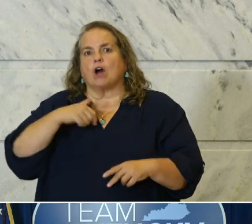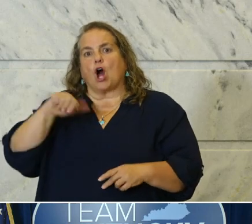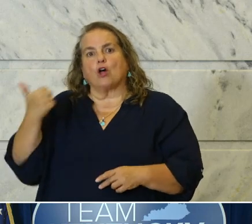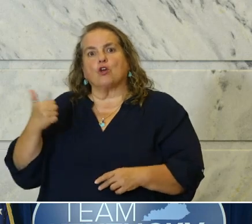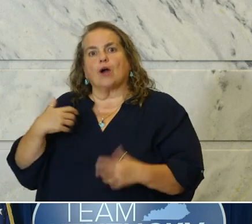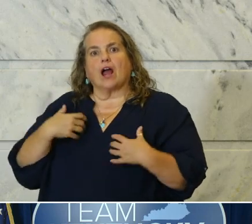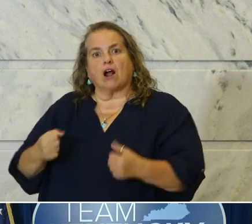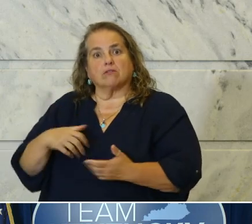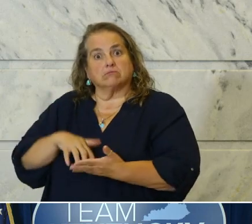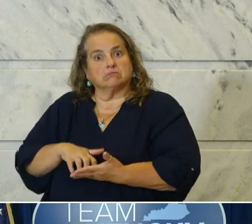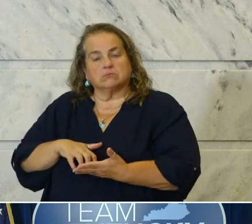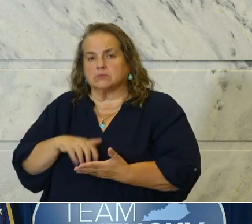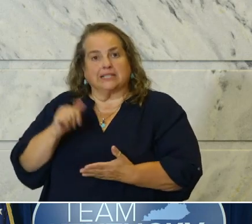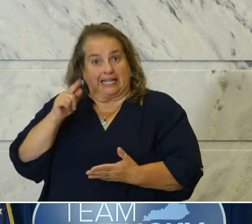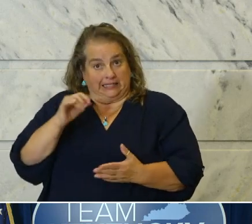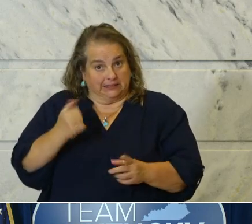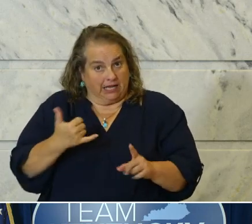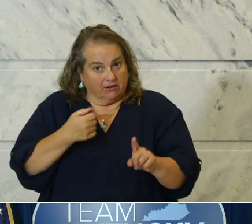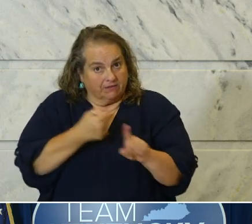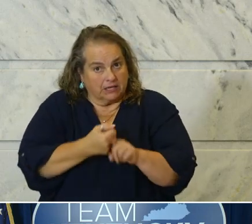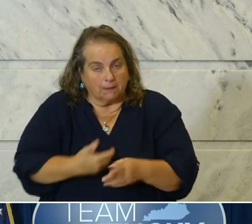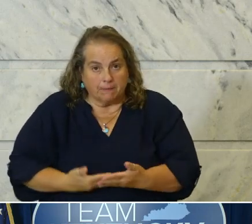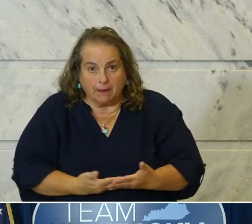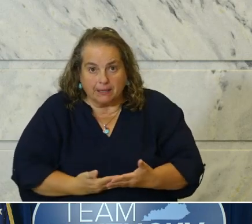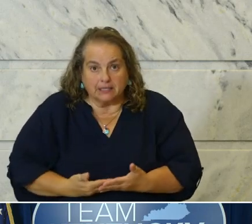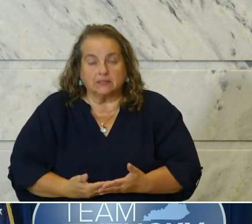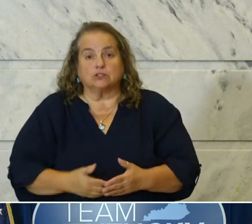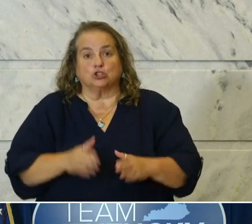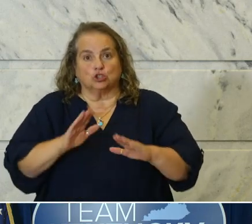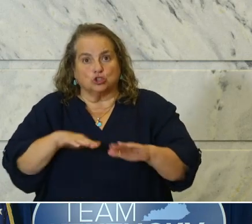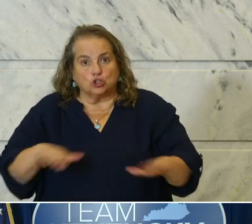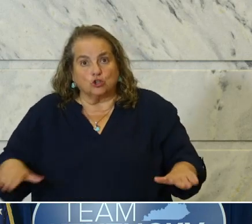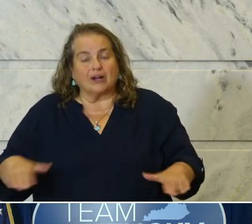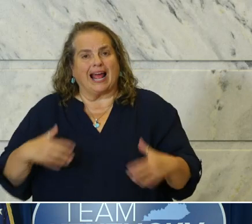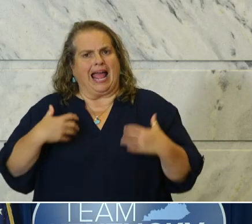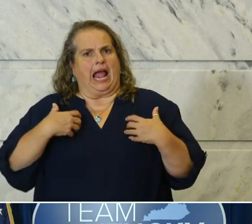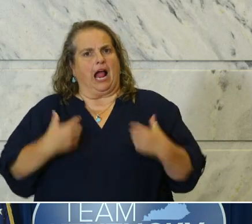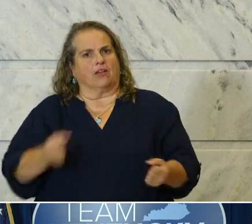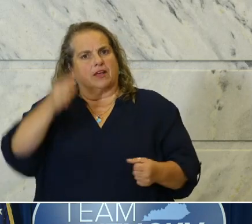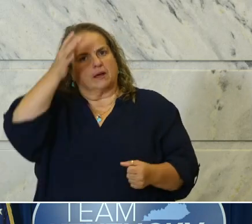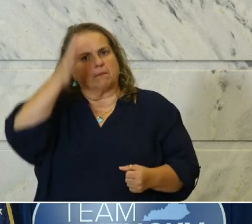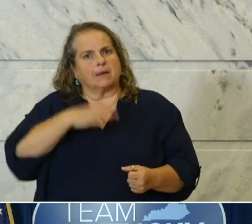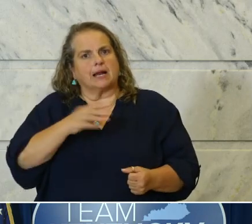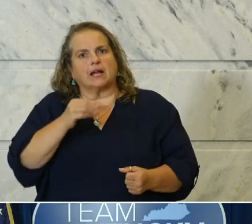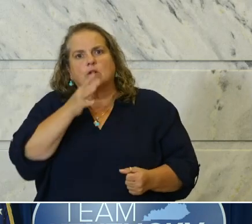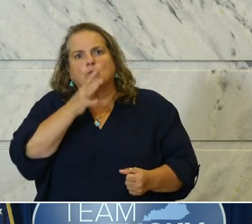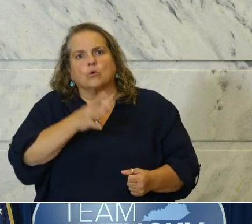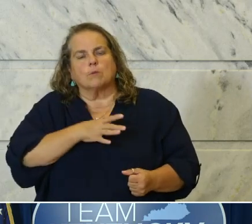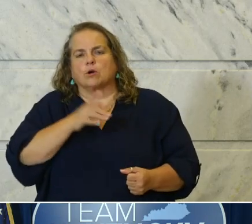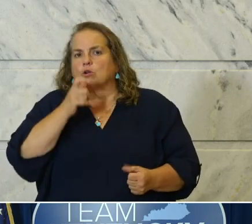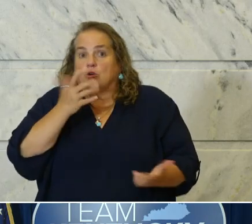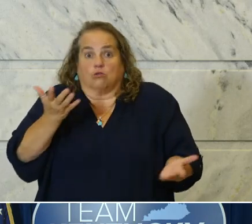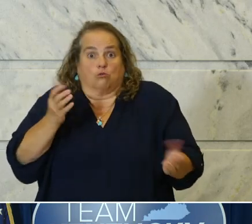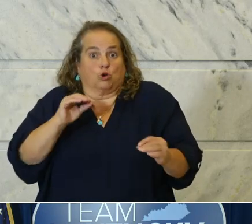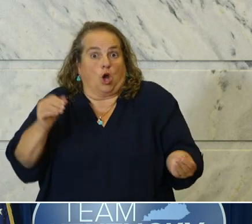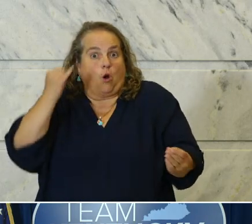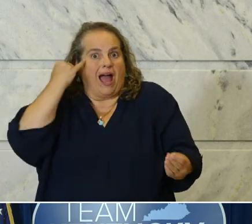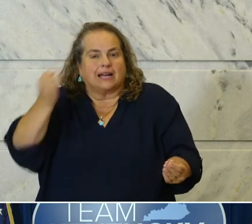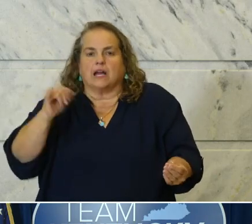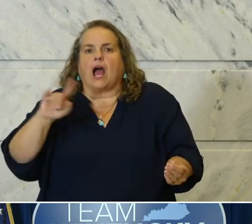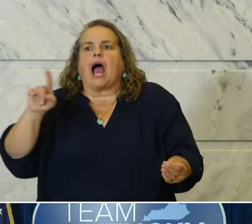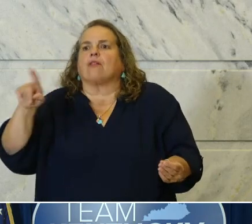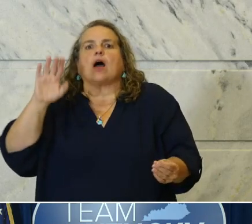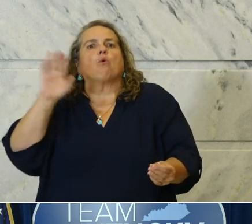conditions. It is affecting babies, children, and healthy men and women who have no idea how they were